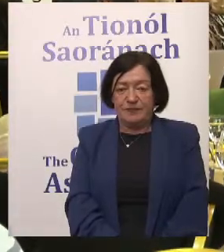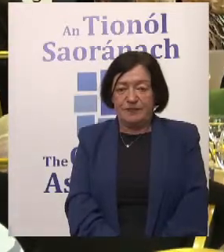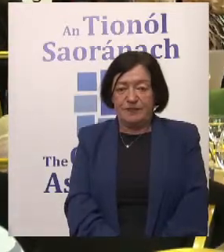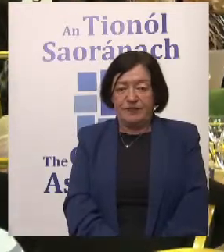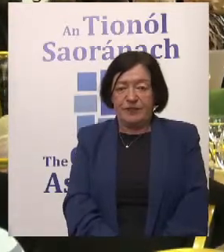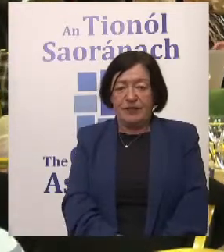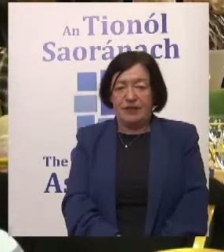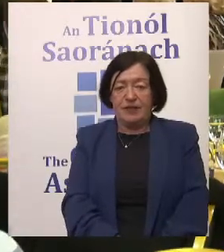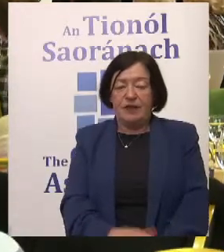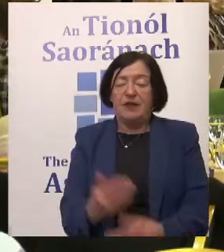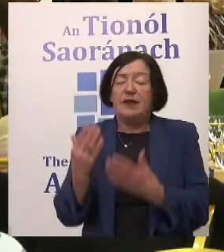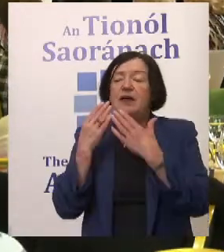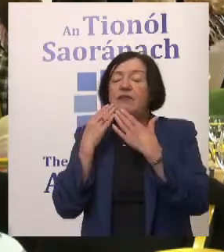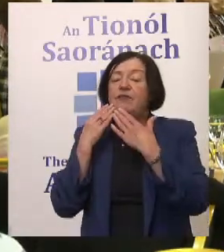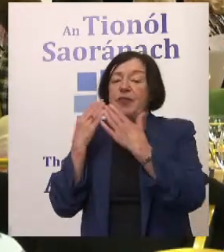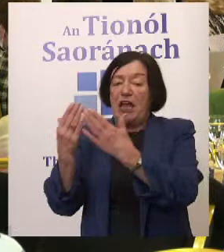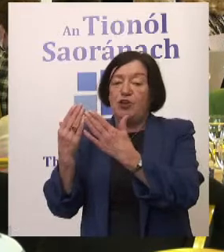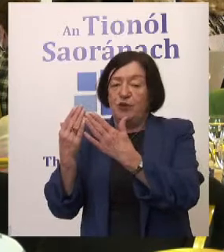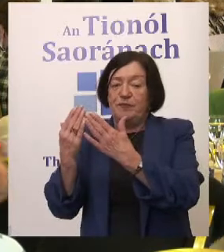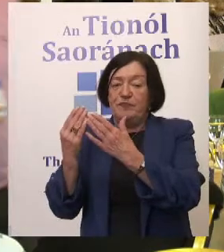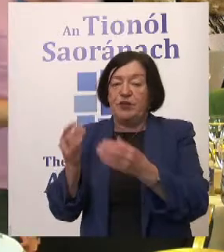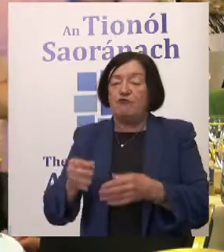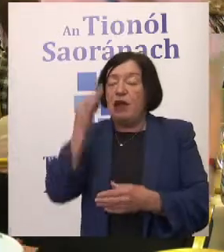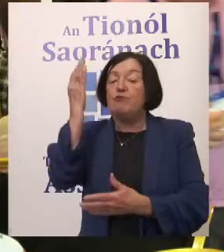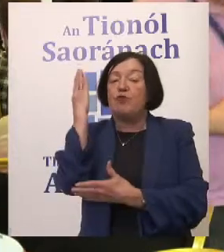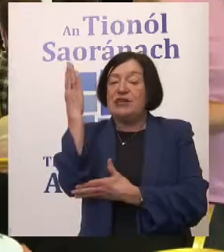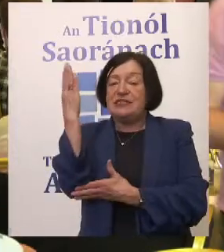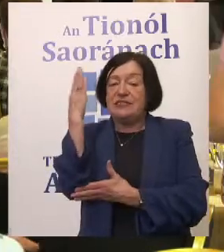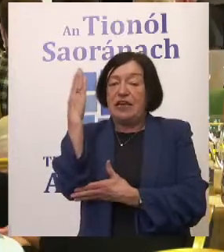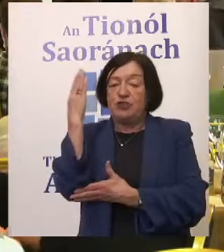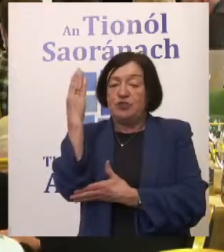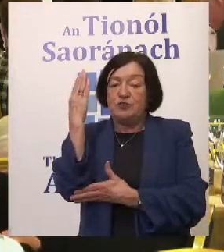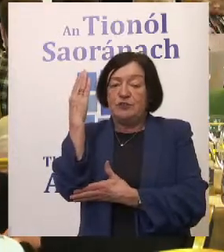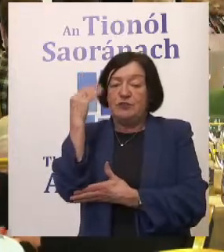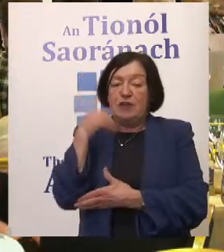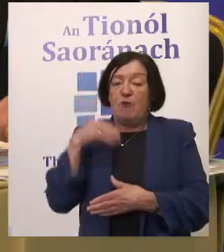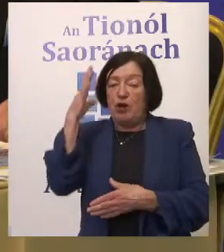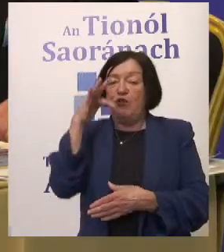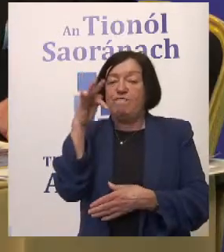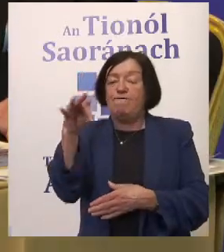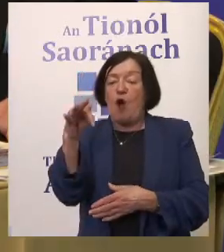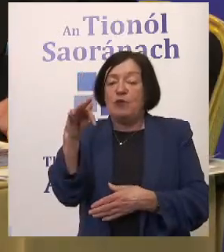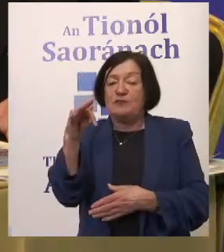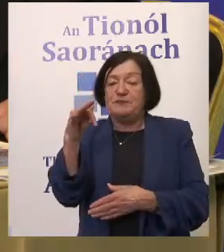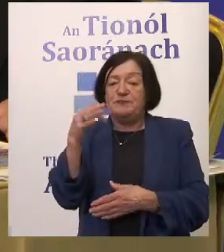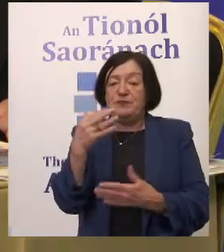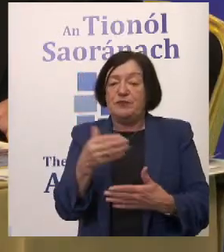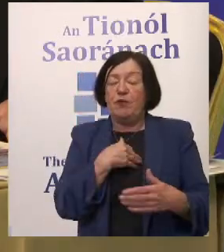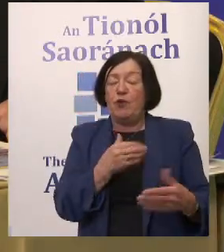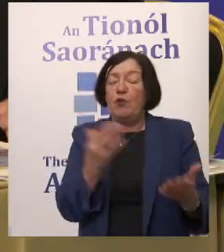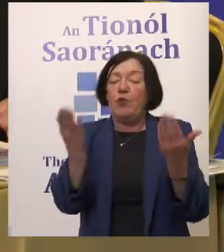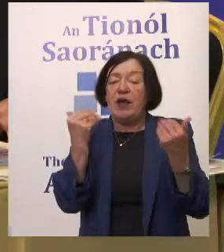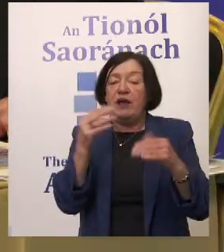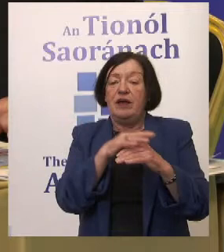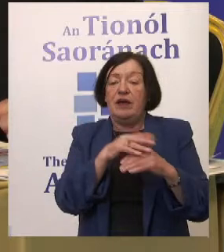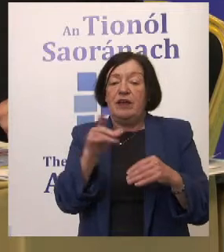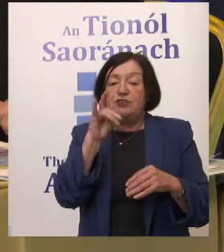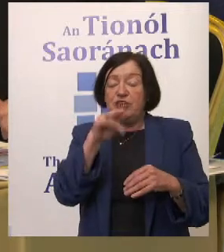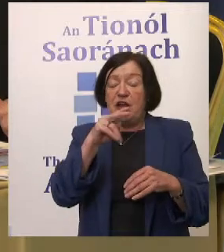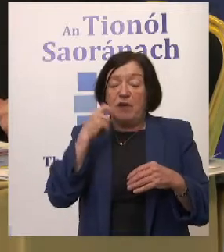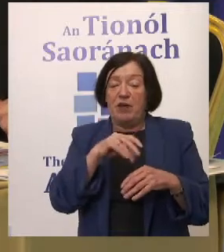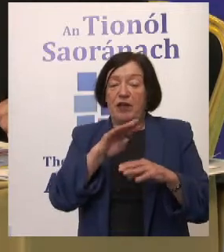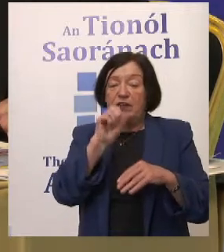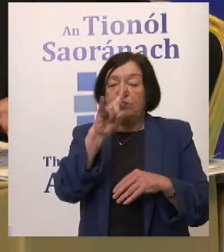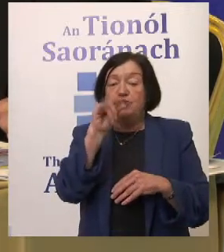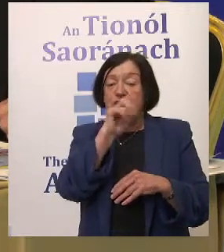Avrik, Gurmila Margaret, that was a great presentation, really informative. And we'd now like to welcome from Chambers Ireland, Mr.